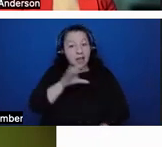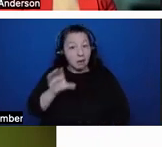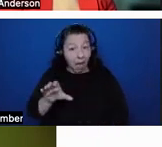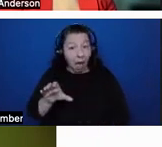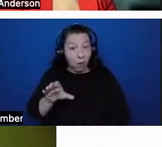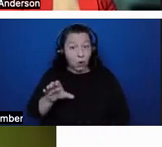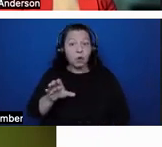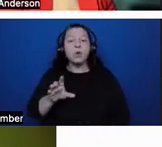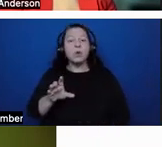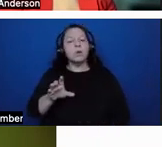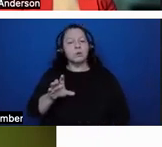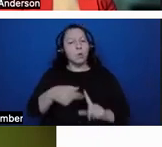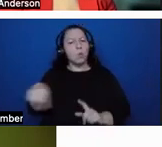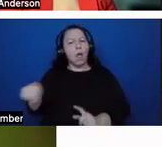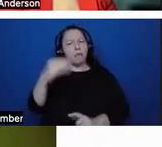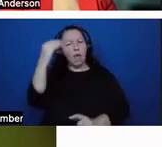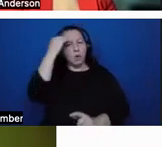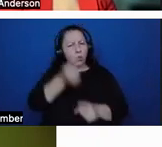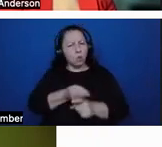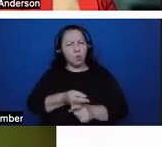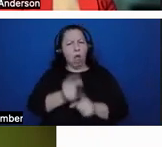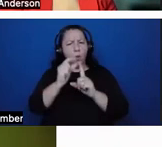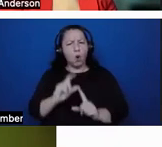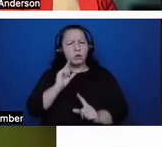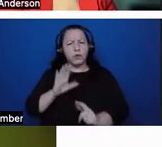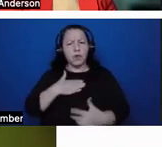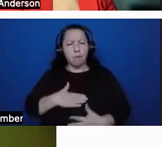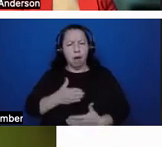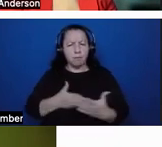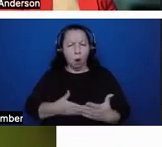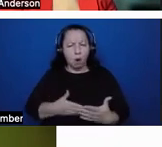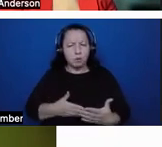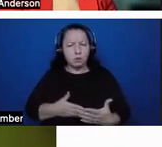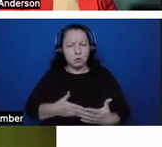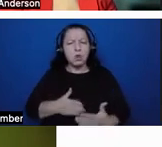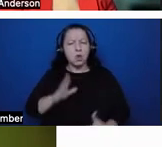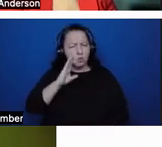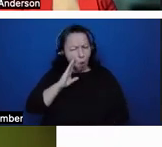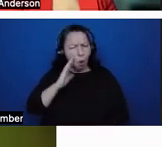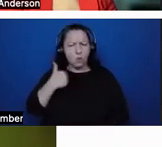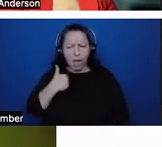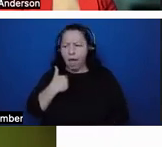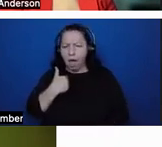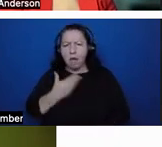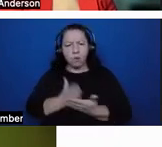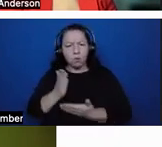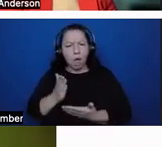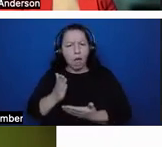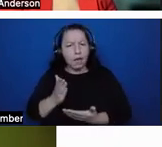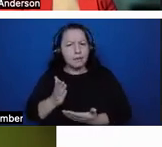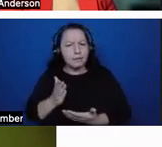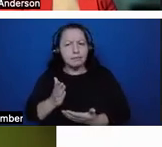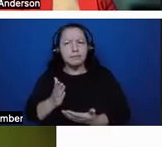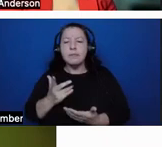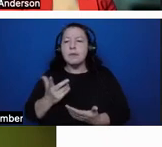know the correct terminology for their body parts, when they know that they have a right to